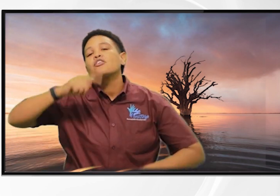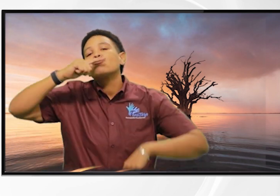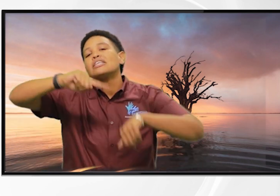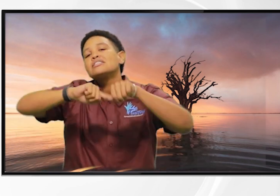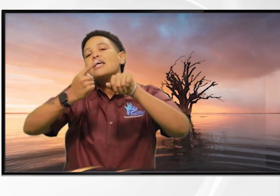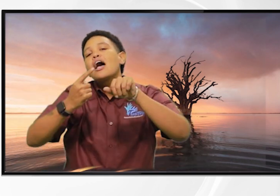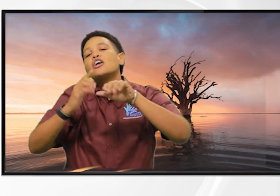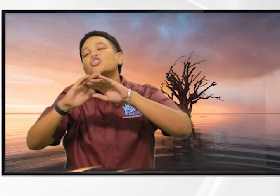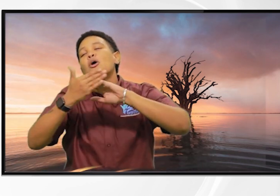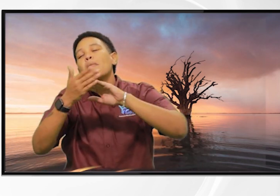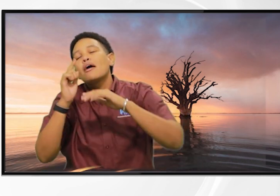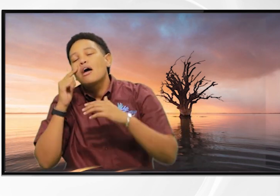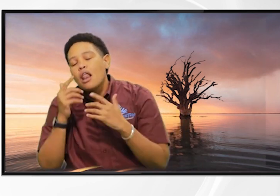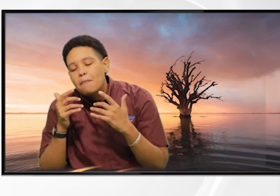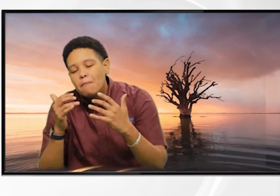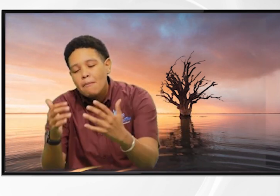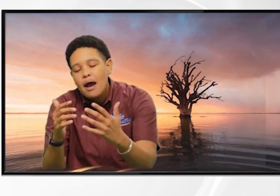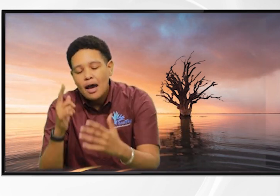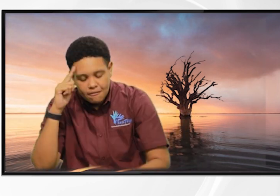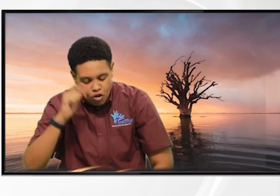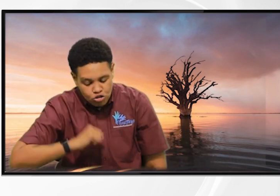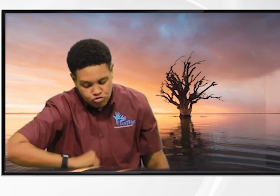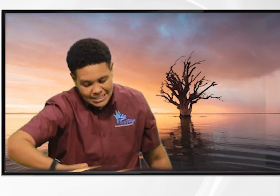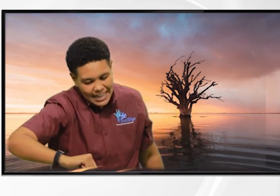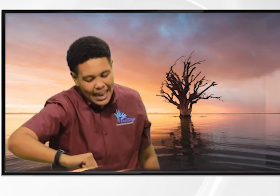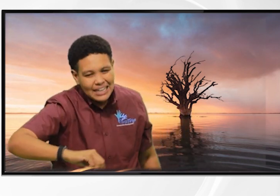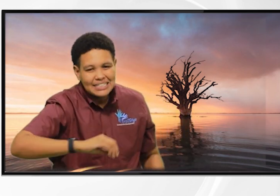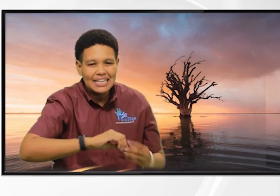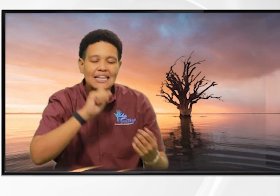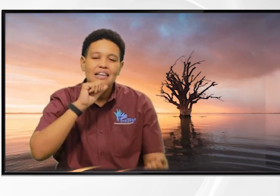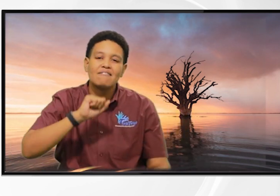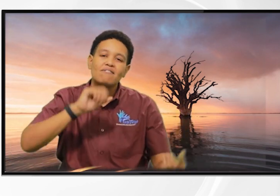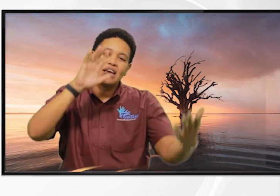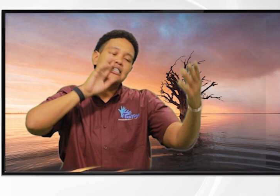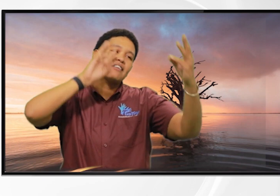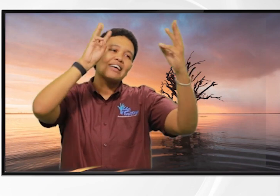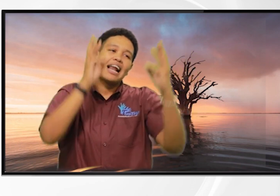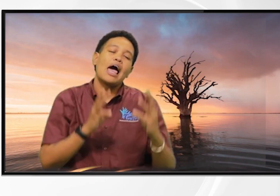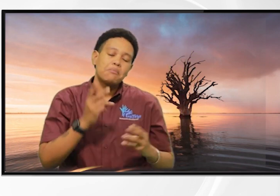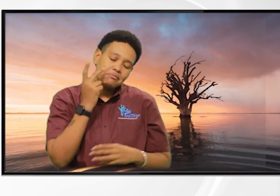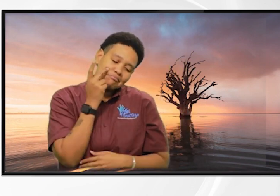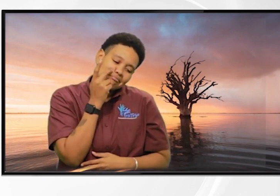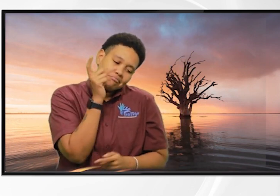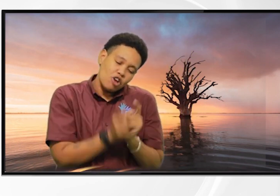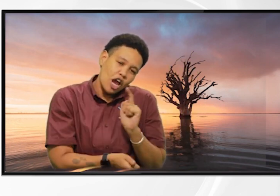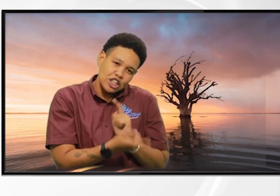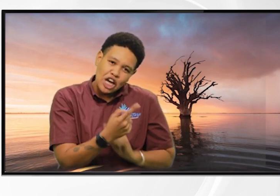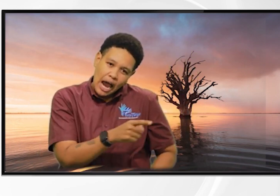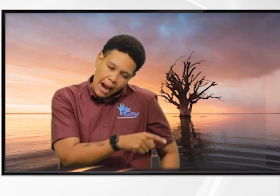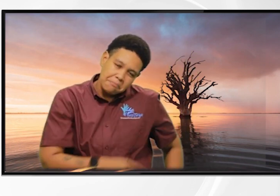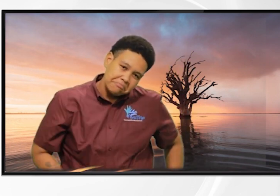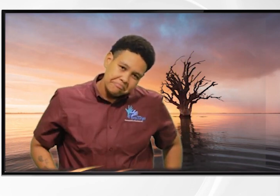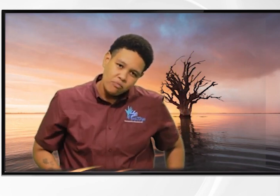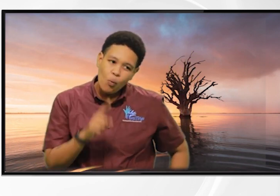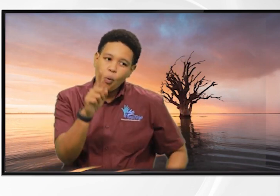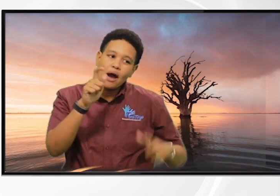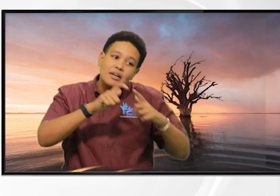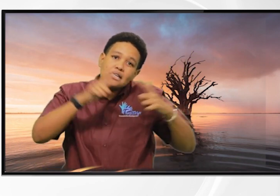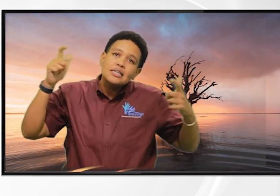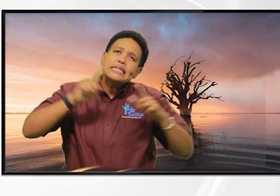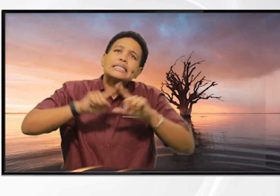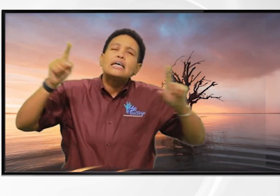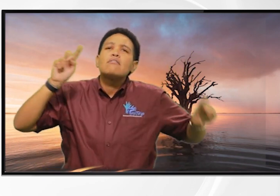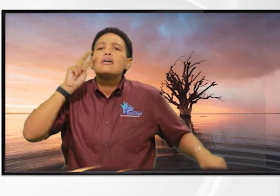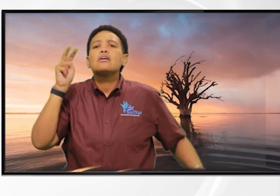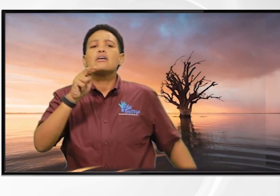starts Jamaica on a path toward resilience in the face of climate change. One significant difference